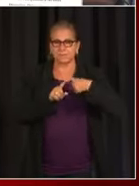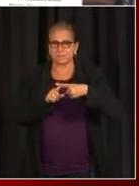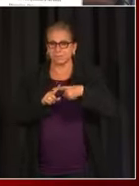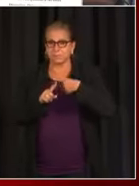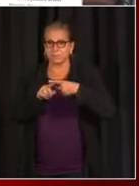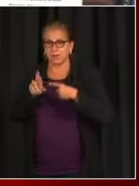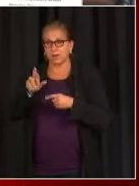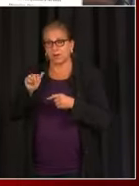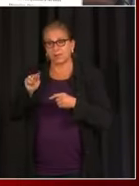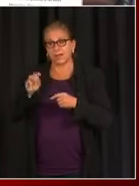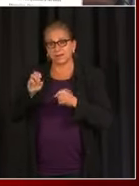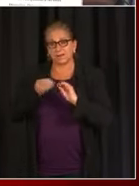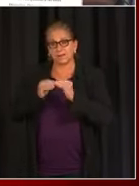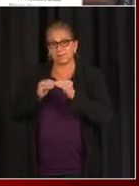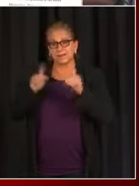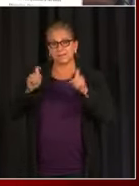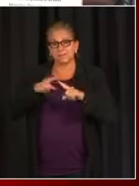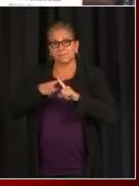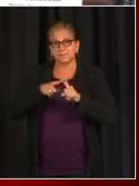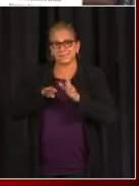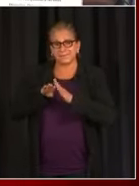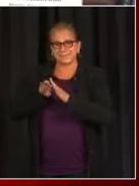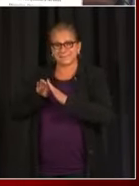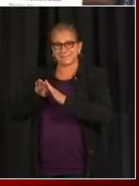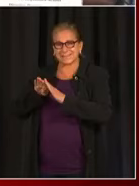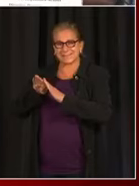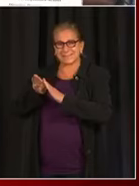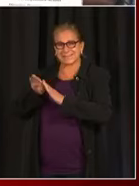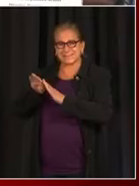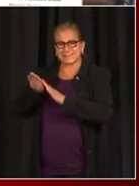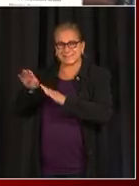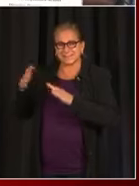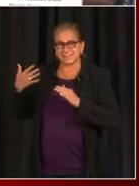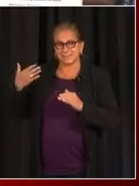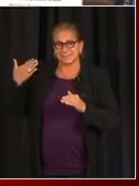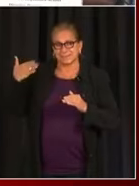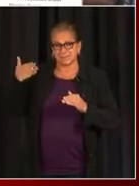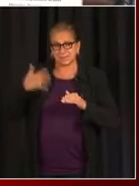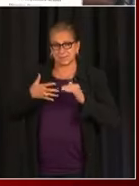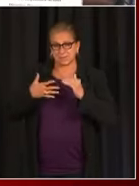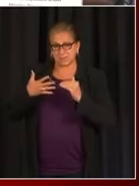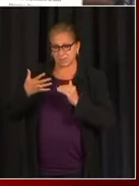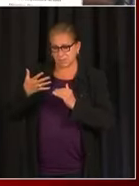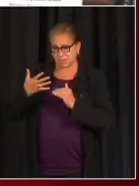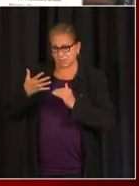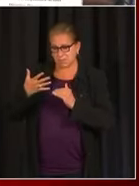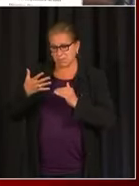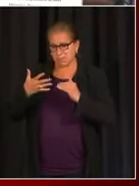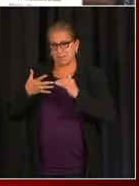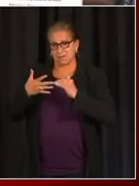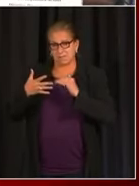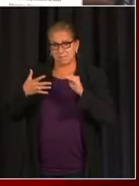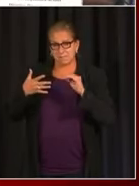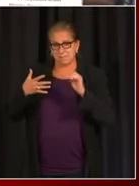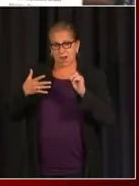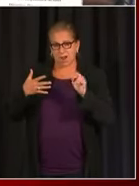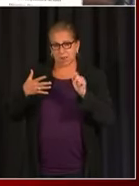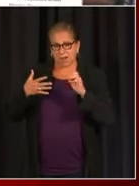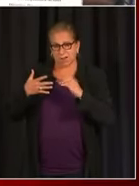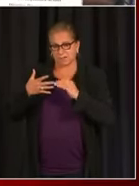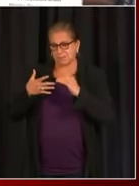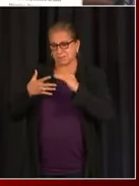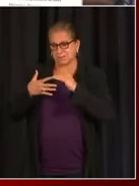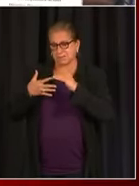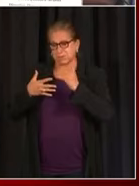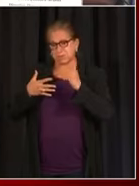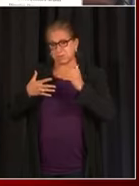of low, moderate, substantial, and high transmission. The District of Columbia had already committed